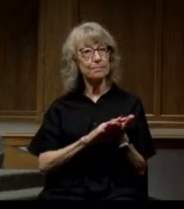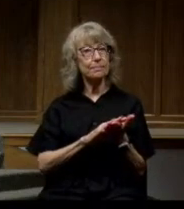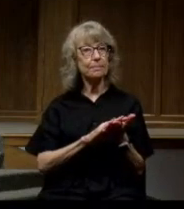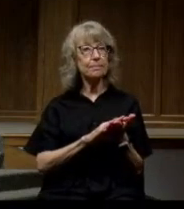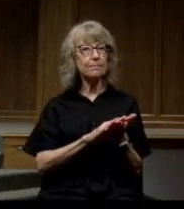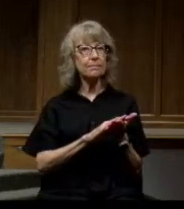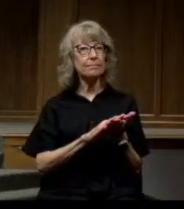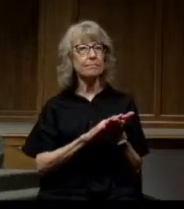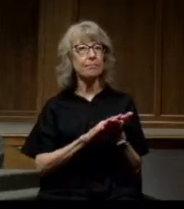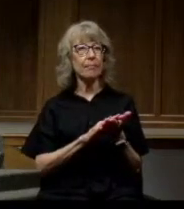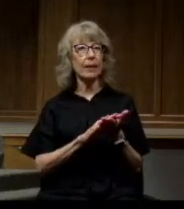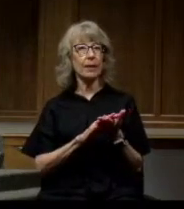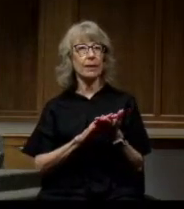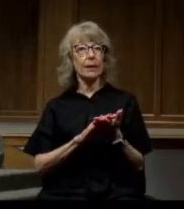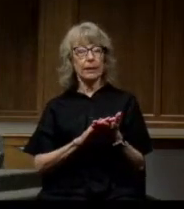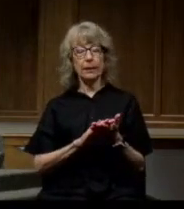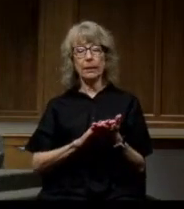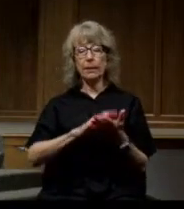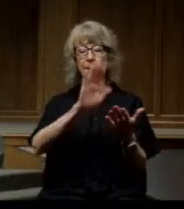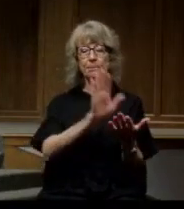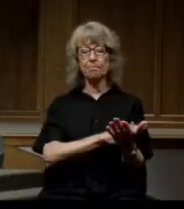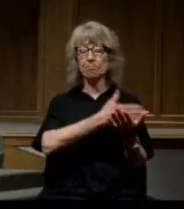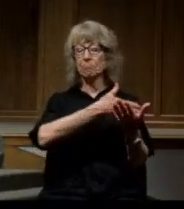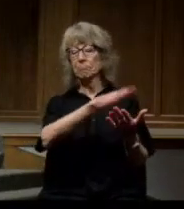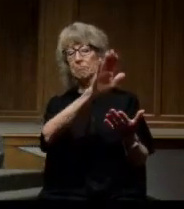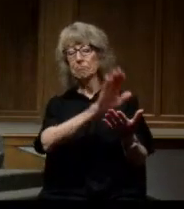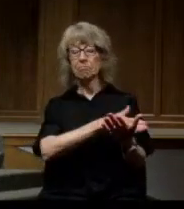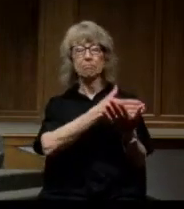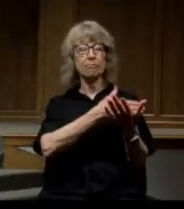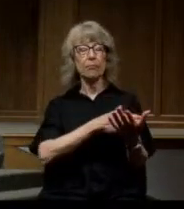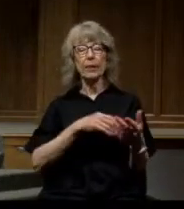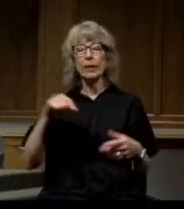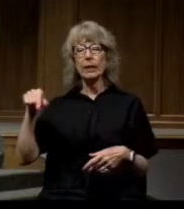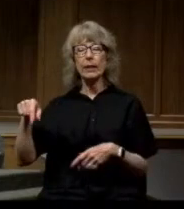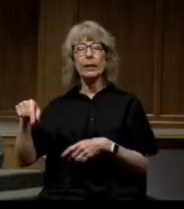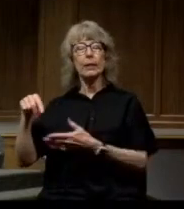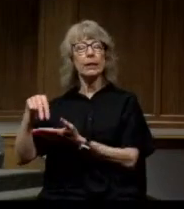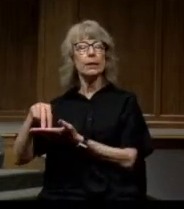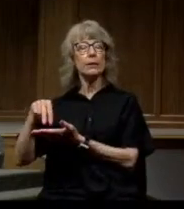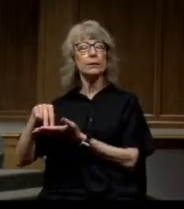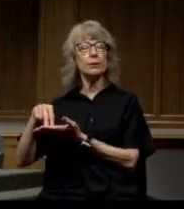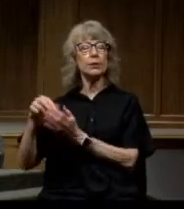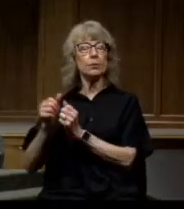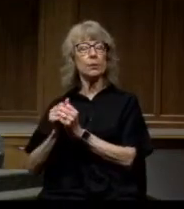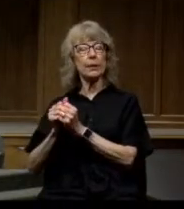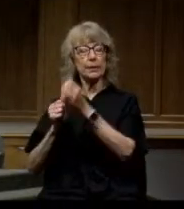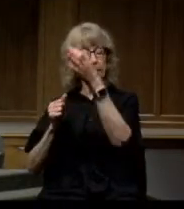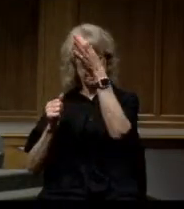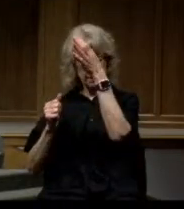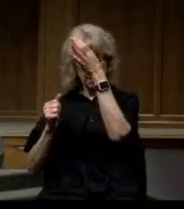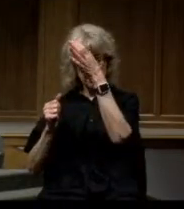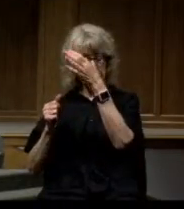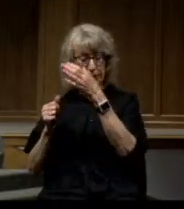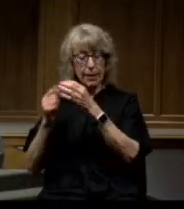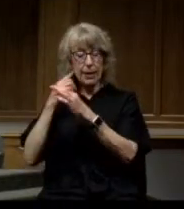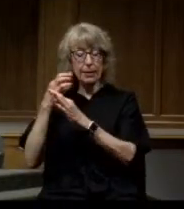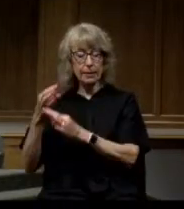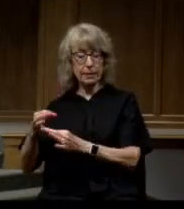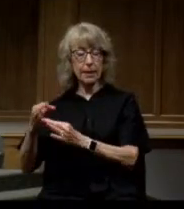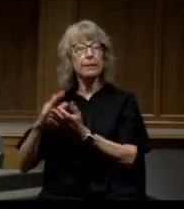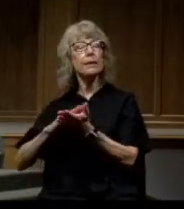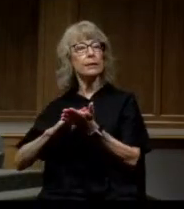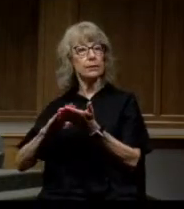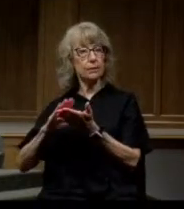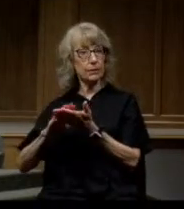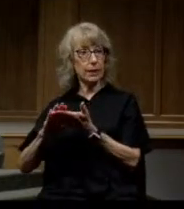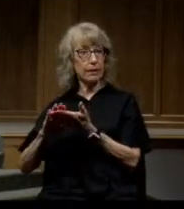So while the music for his brother's party played in the background, he stood there in that field with his father and decided to forgive. He